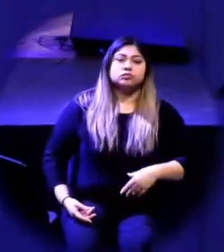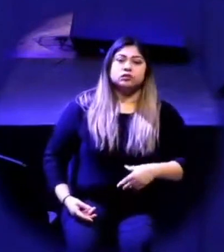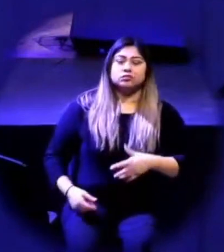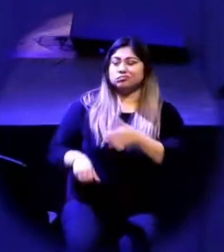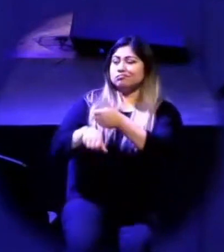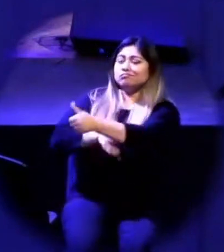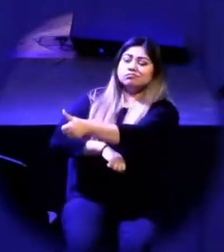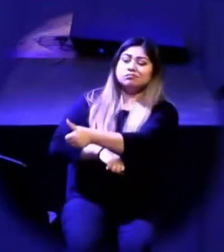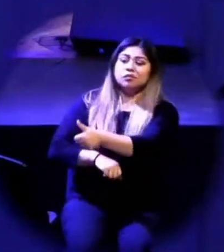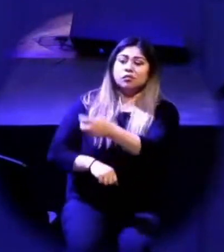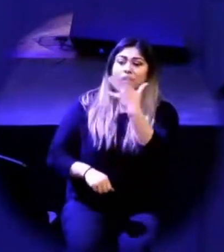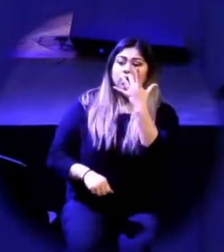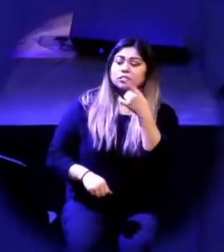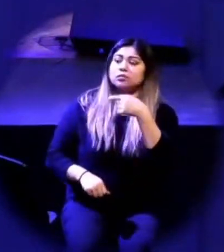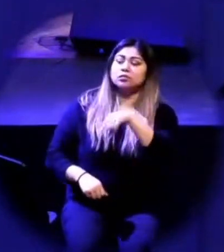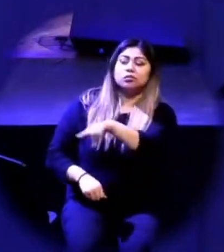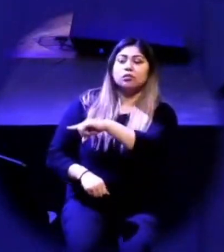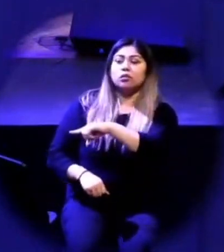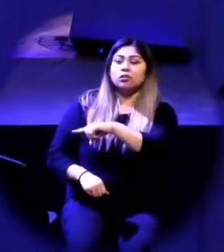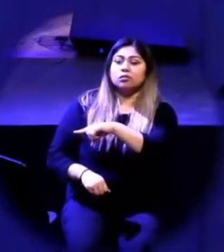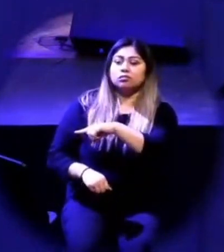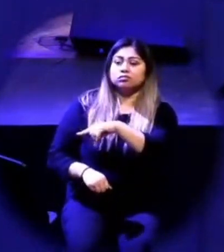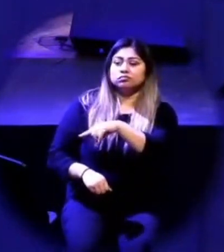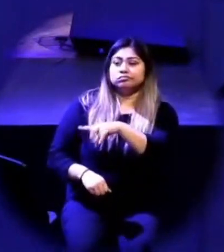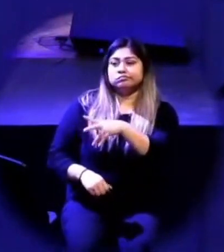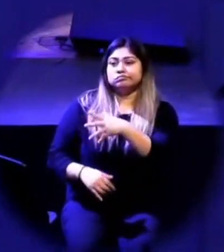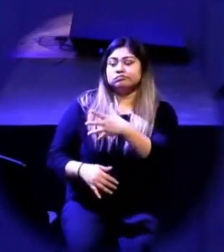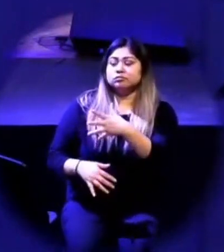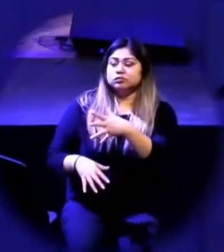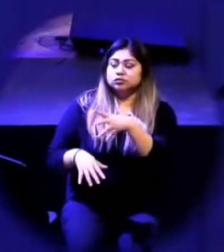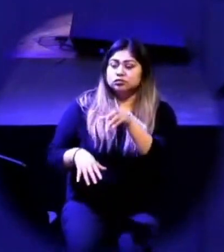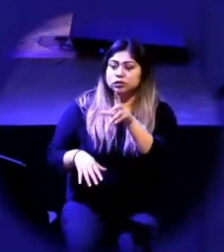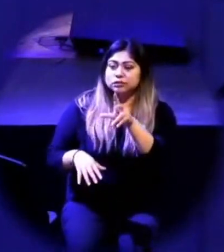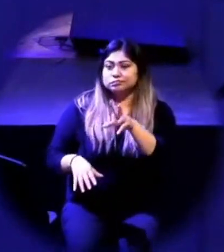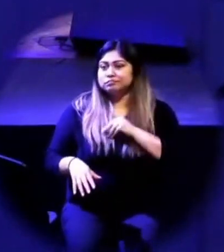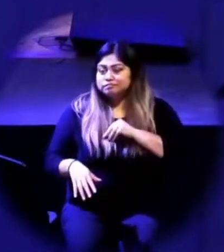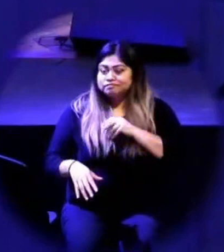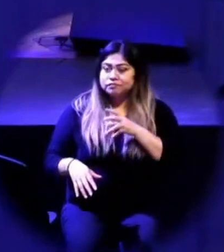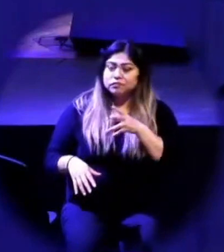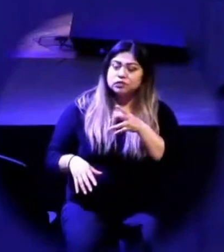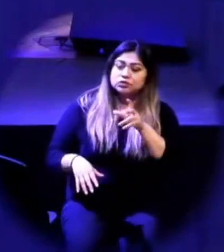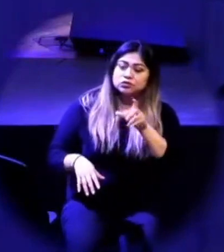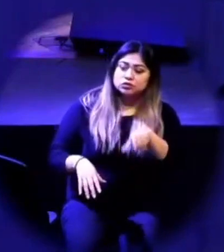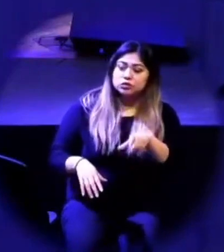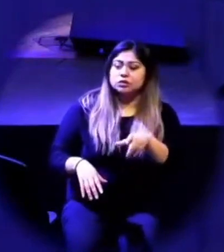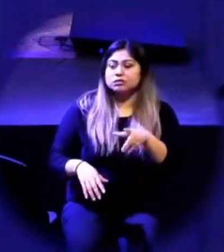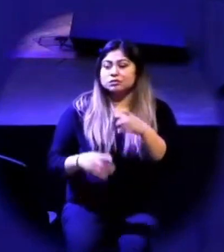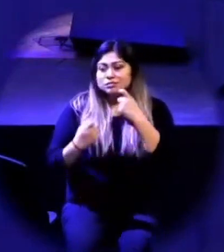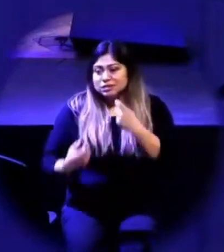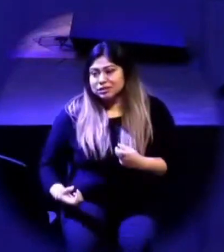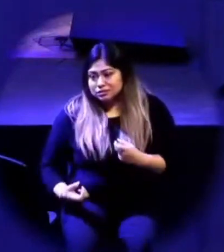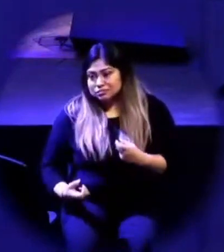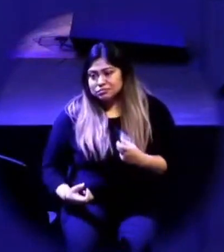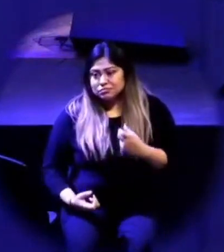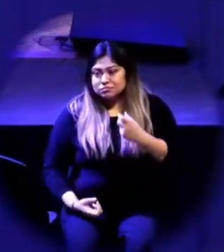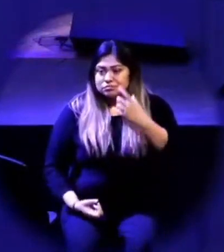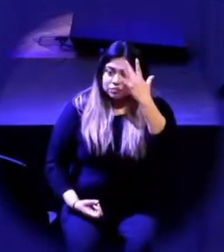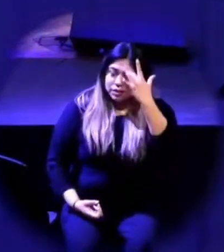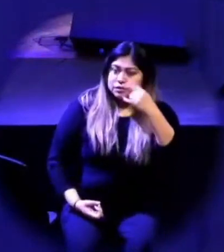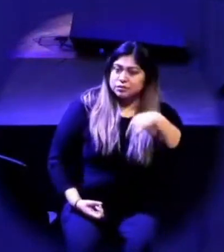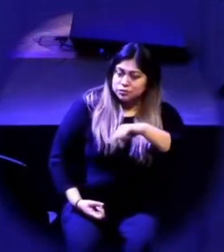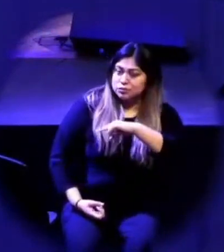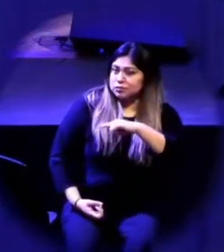of and victims of the fact that sin is alive and at work in the world. He could have said that, and that would be what